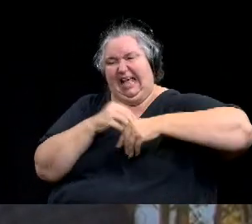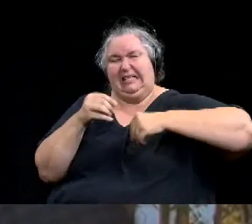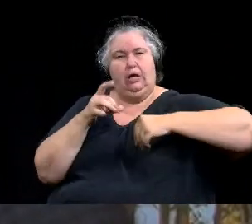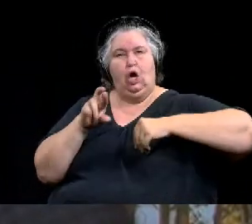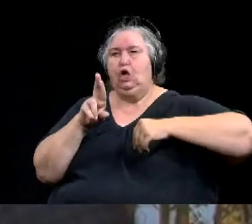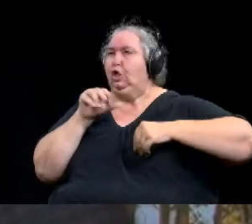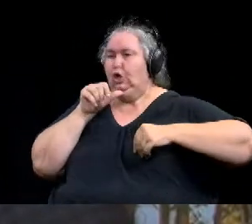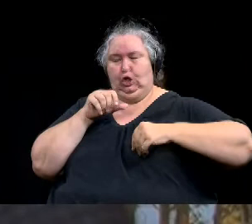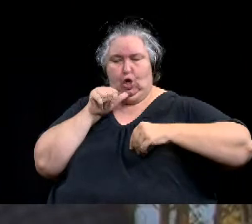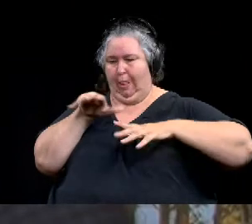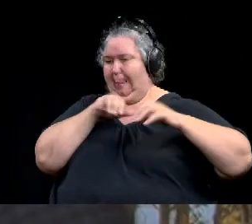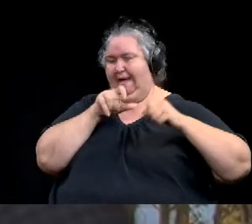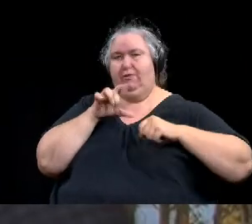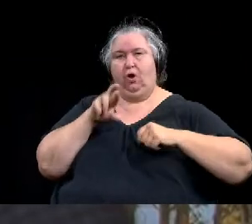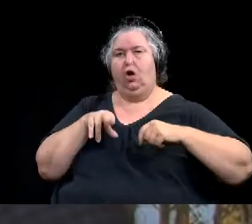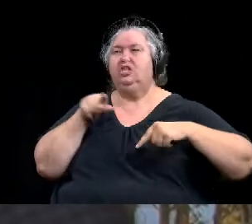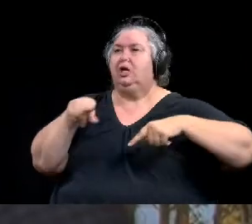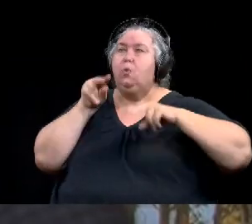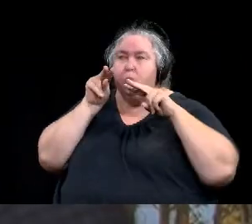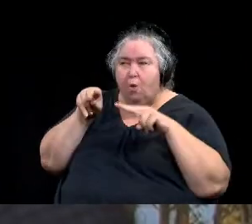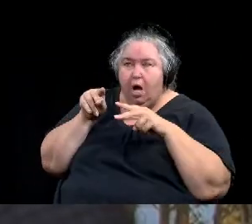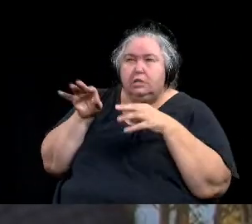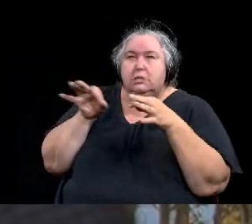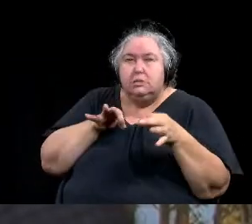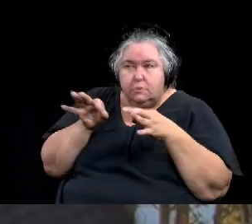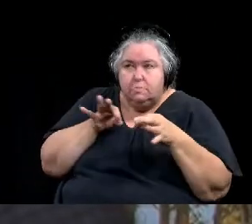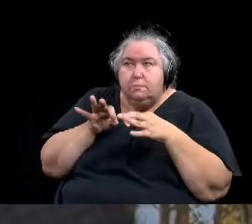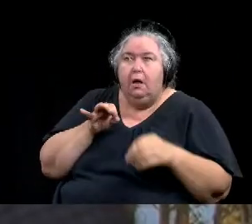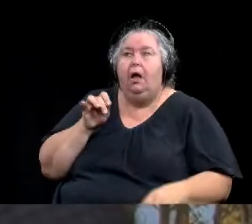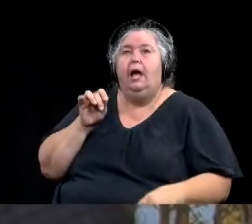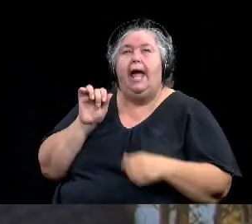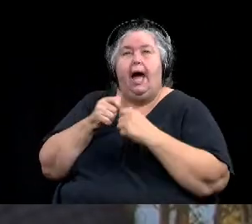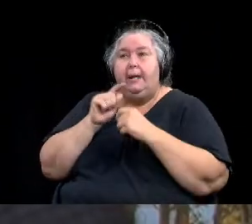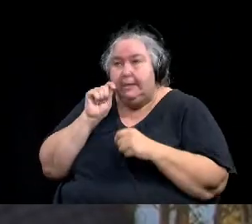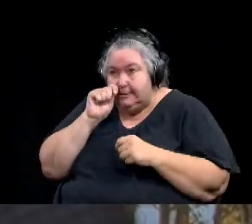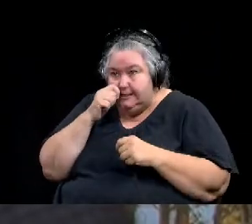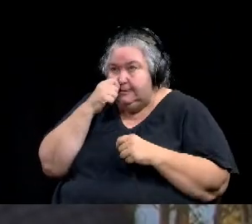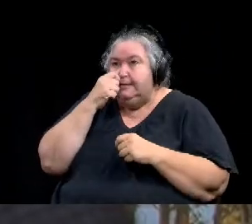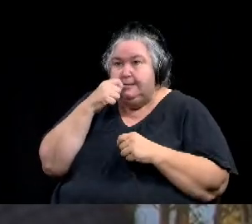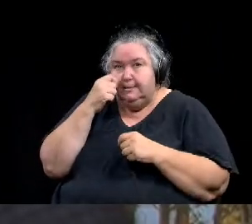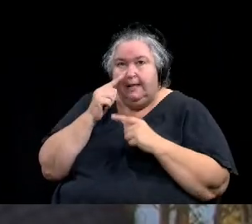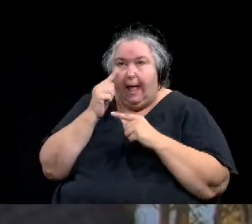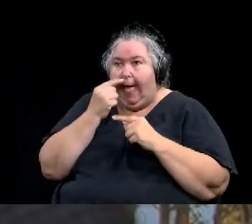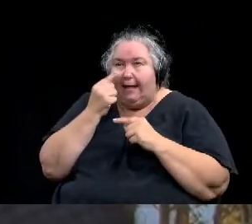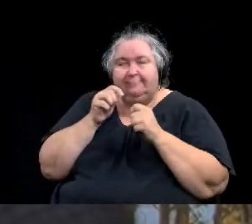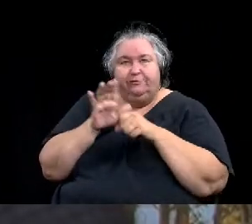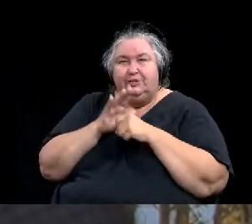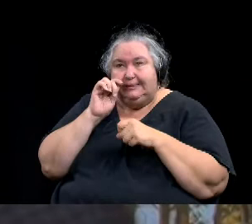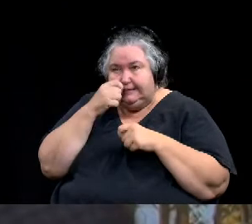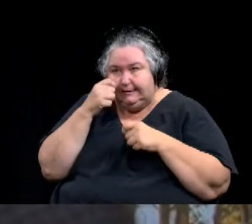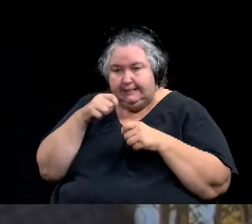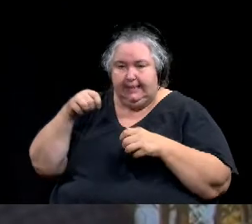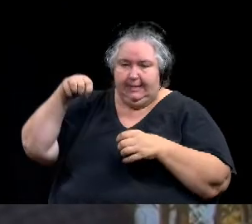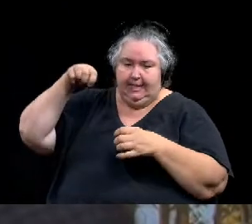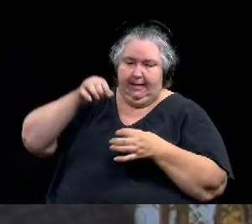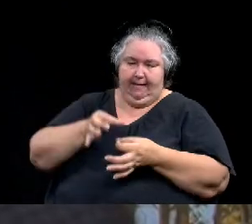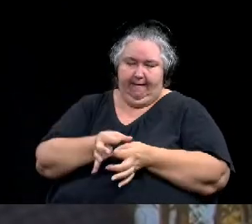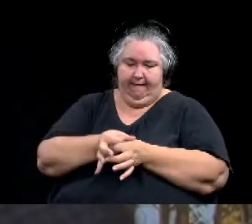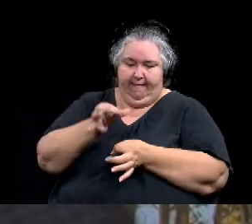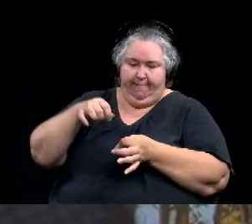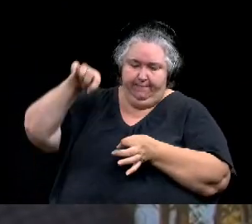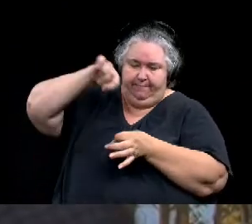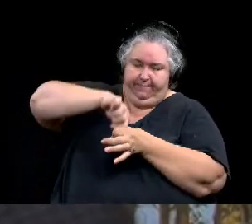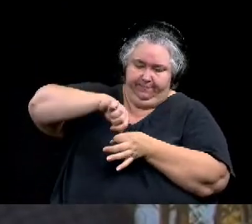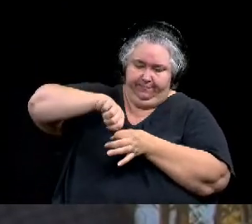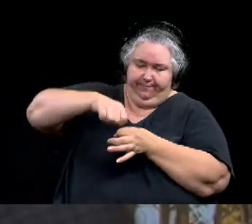on how to use the swab, and she watches to be sure you're doing it correctly. Then you put the swab in the vial, break it off, seal it, and put